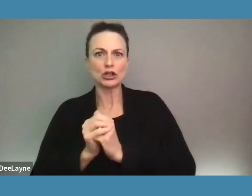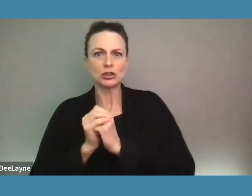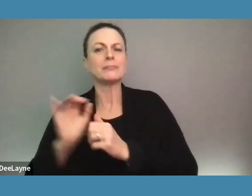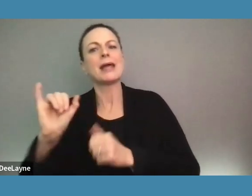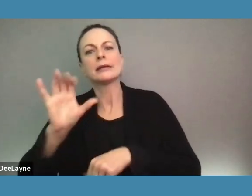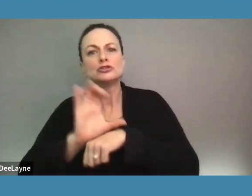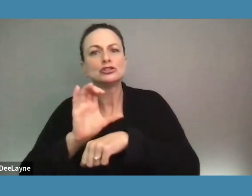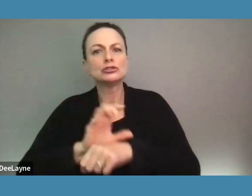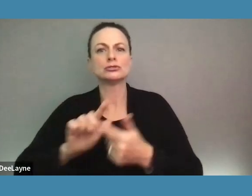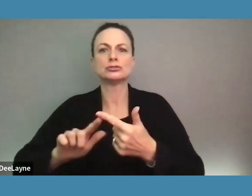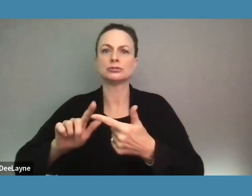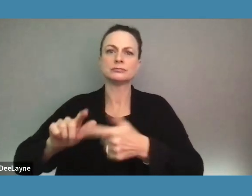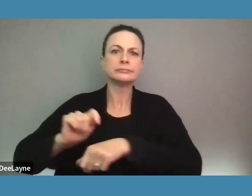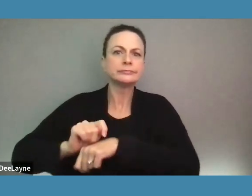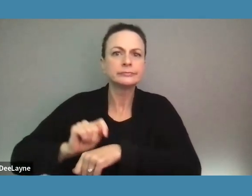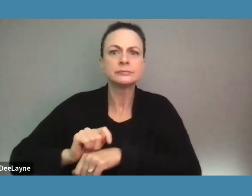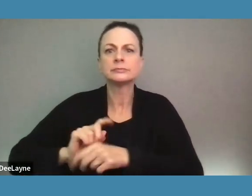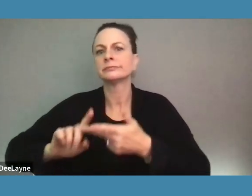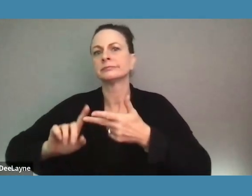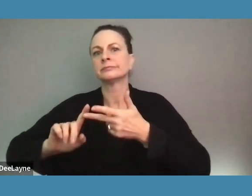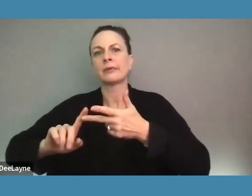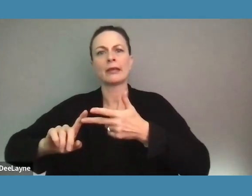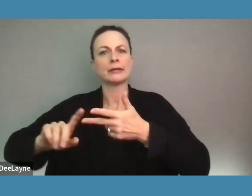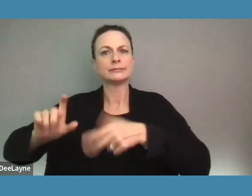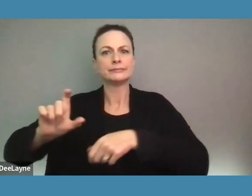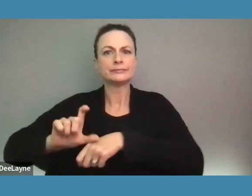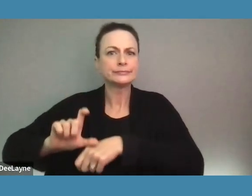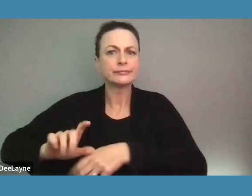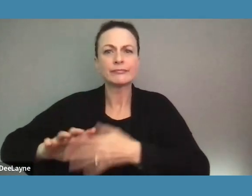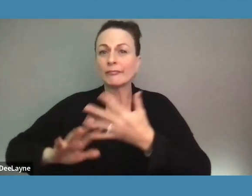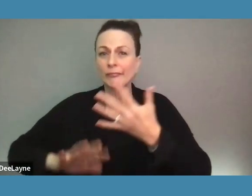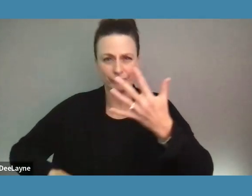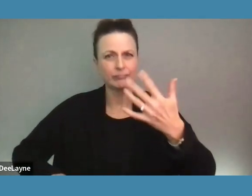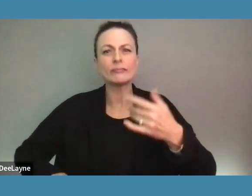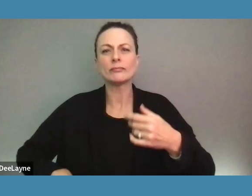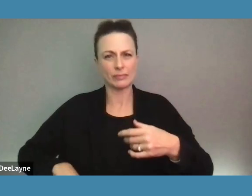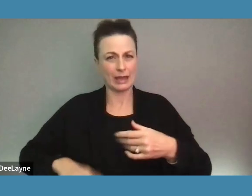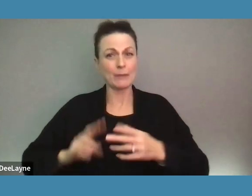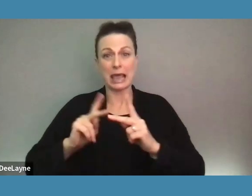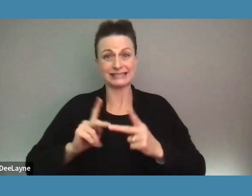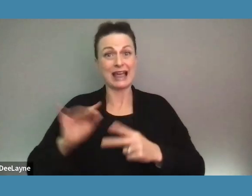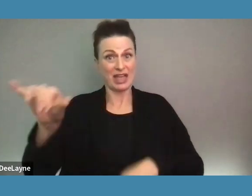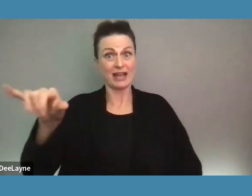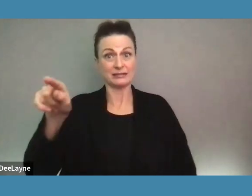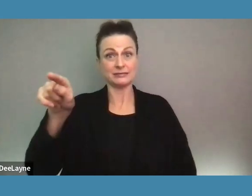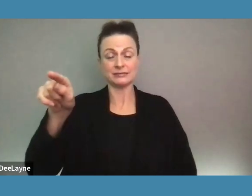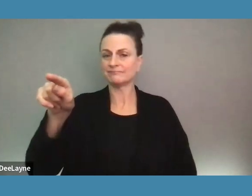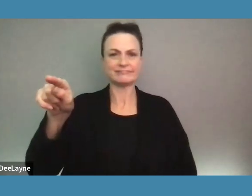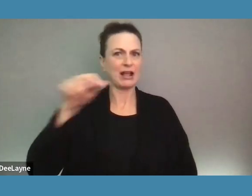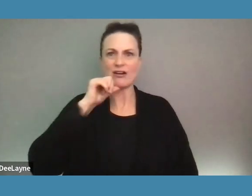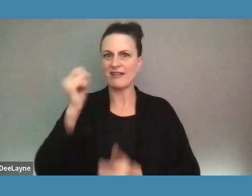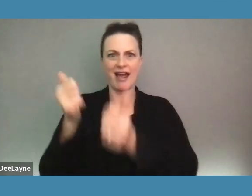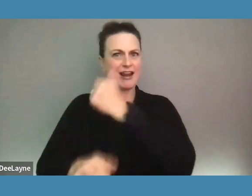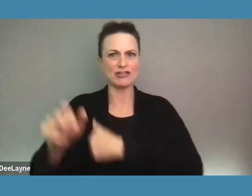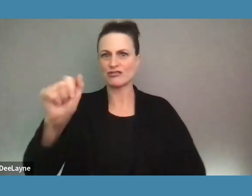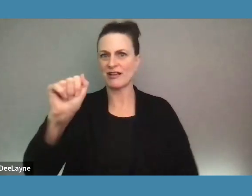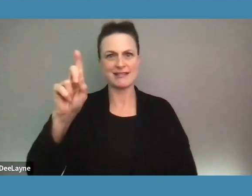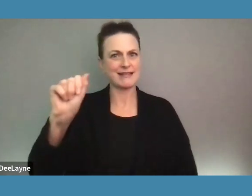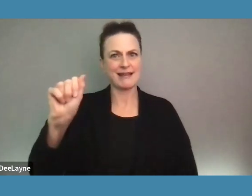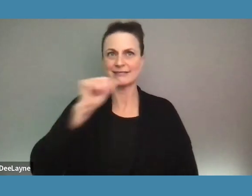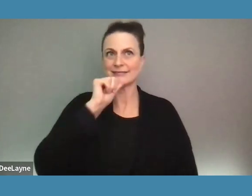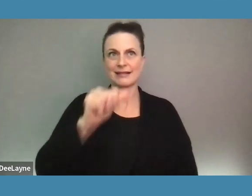churches, synagogues, mosques, places like that are not subject to the